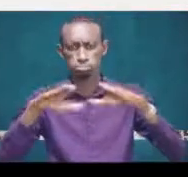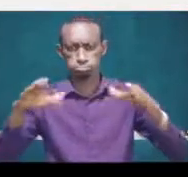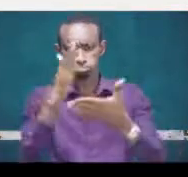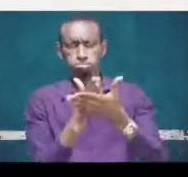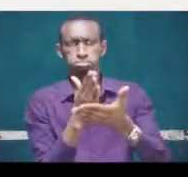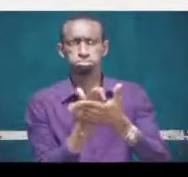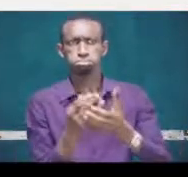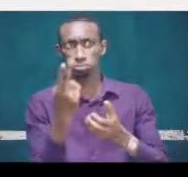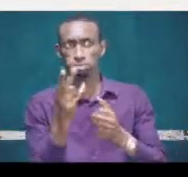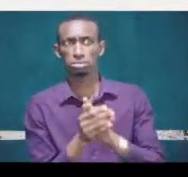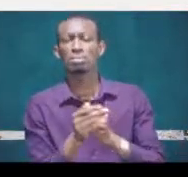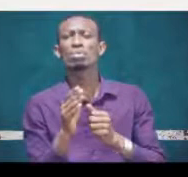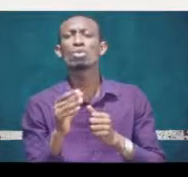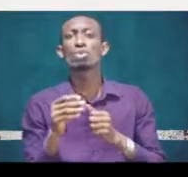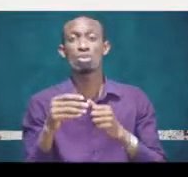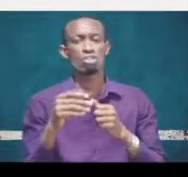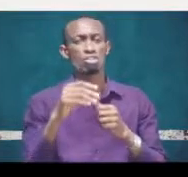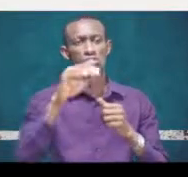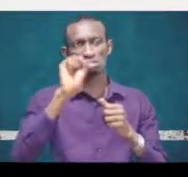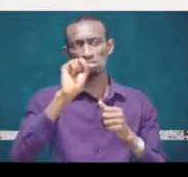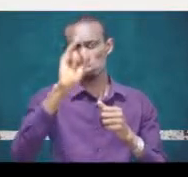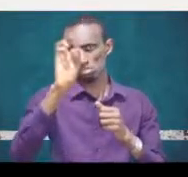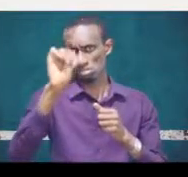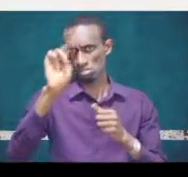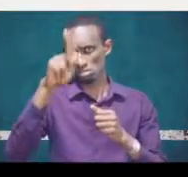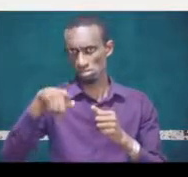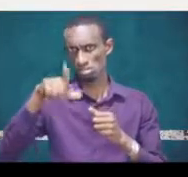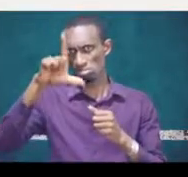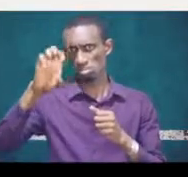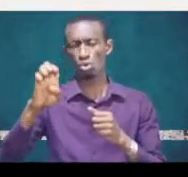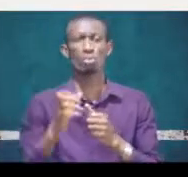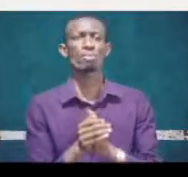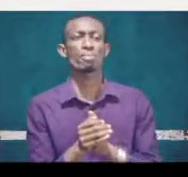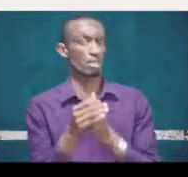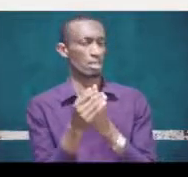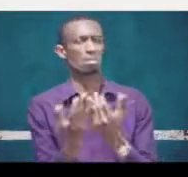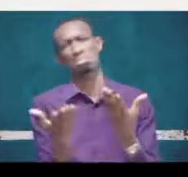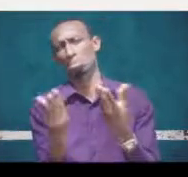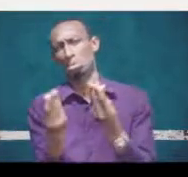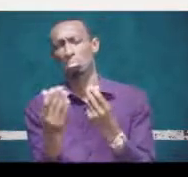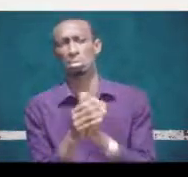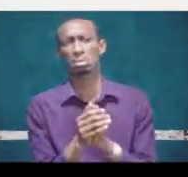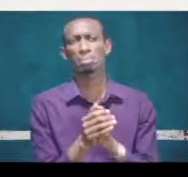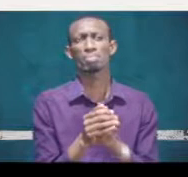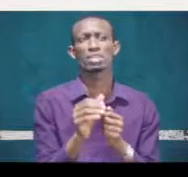we talk about simple epithelium, we have what we call